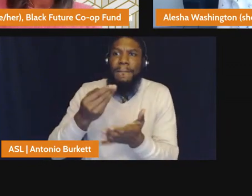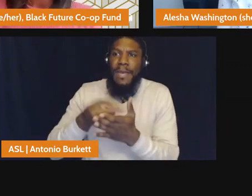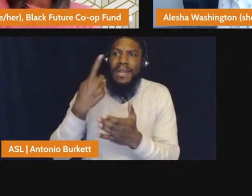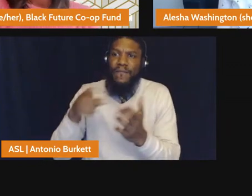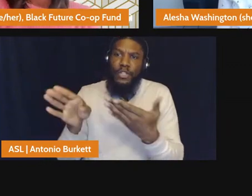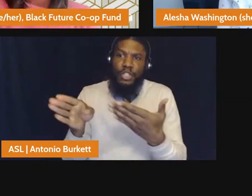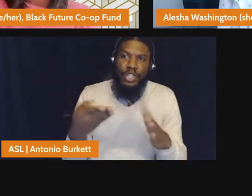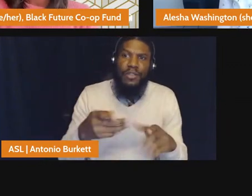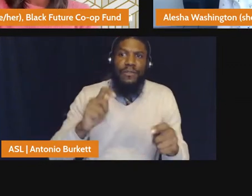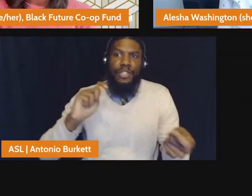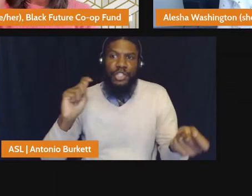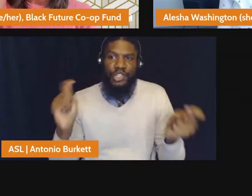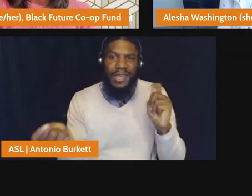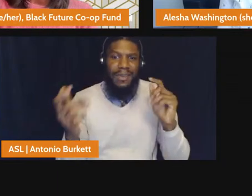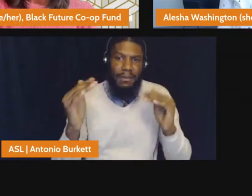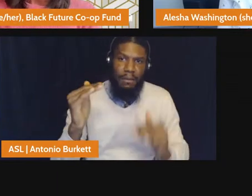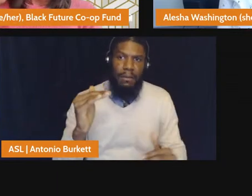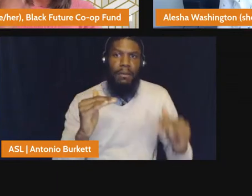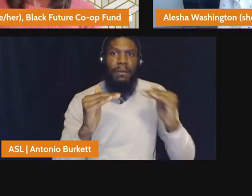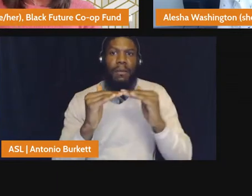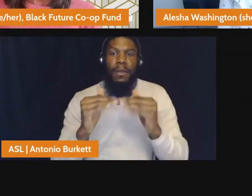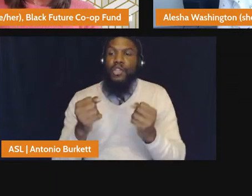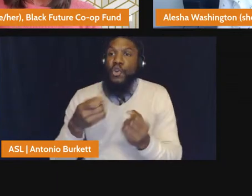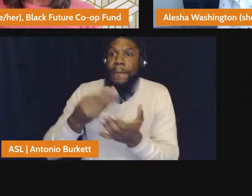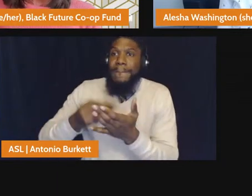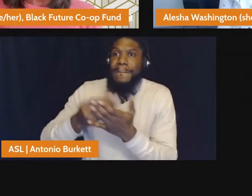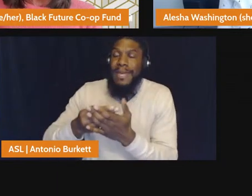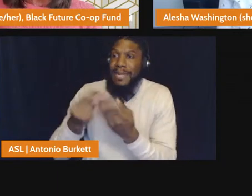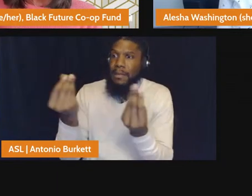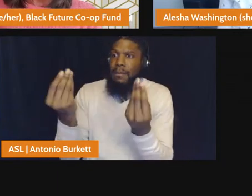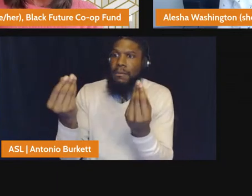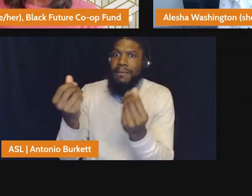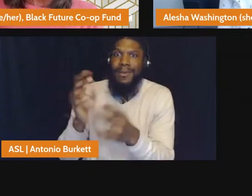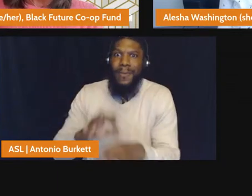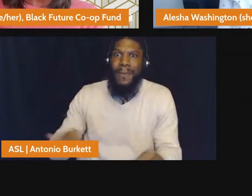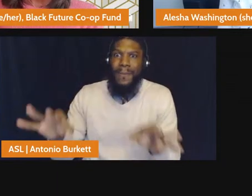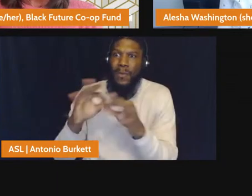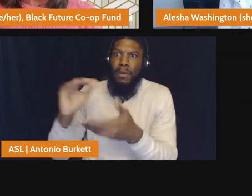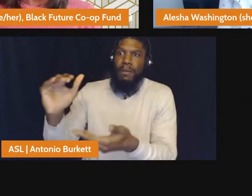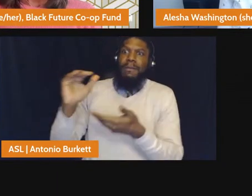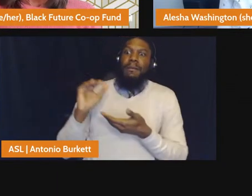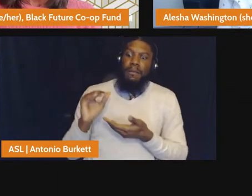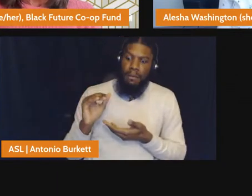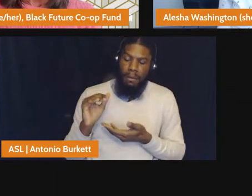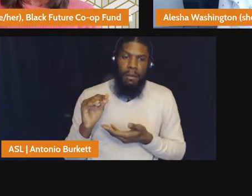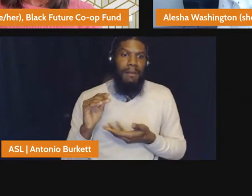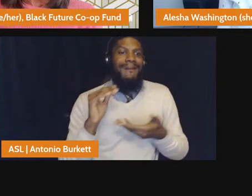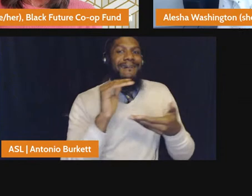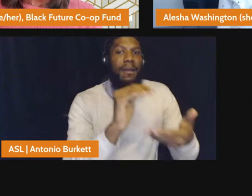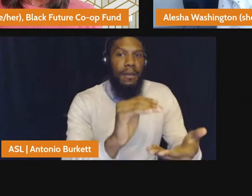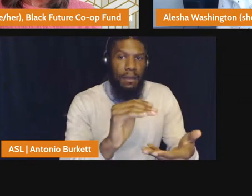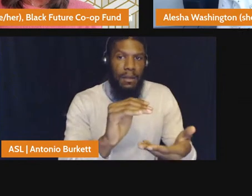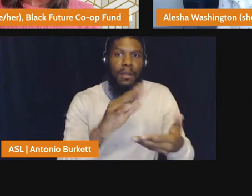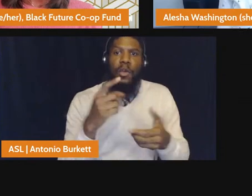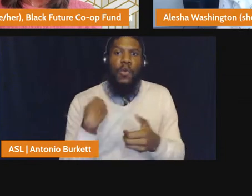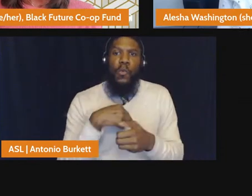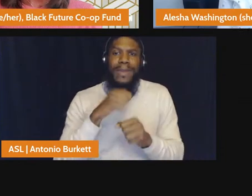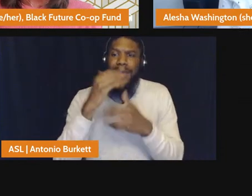And so give money so that we can move to that outside the box, get outside that box.